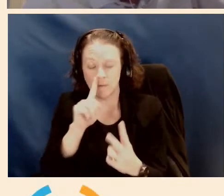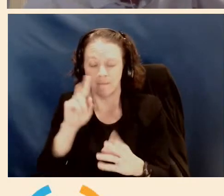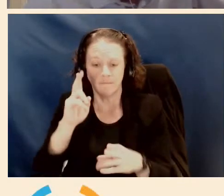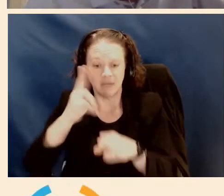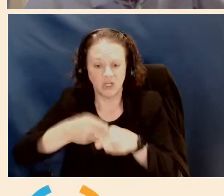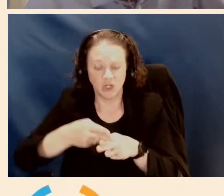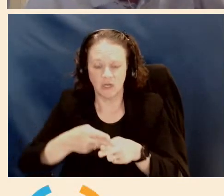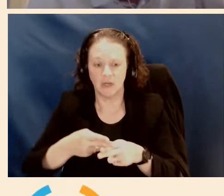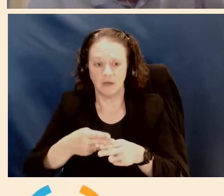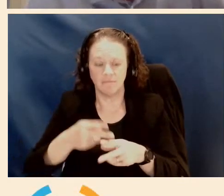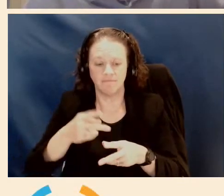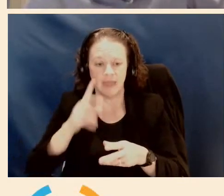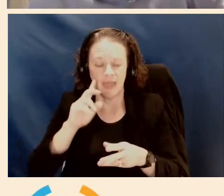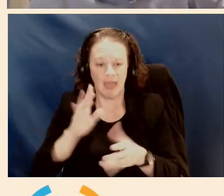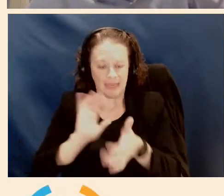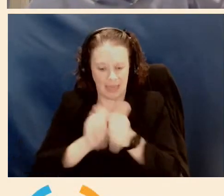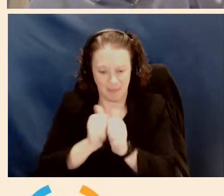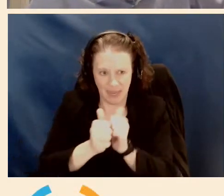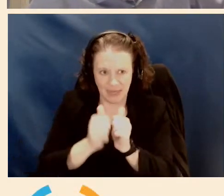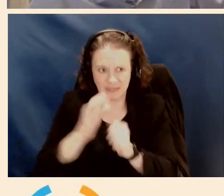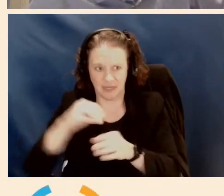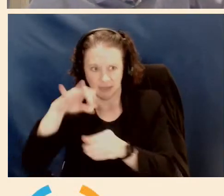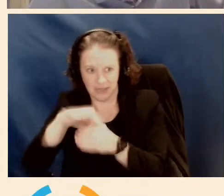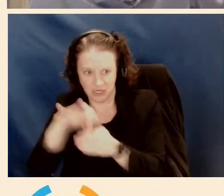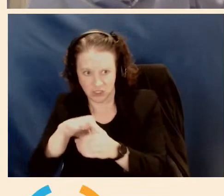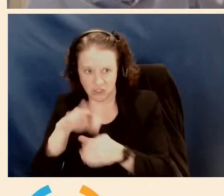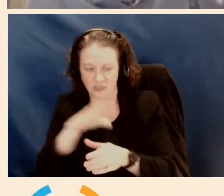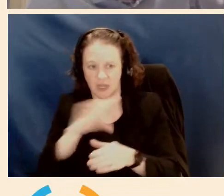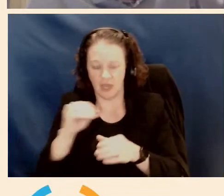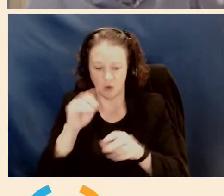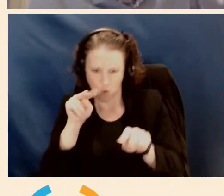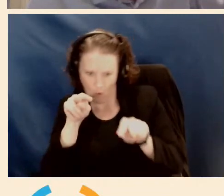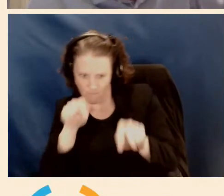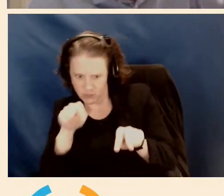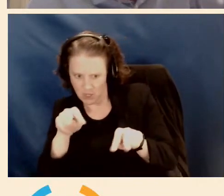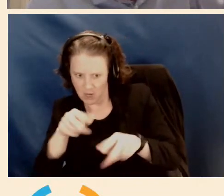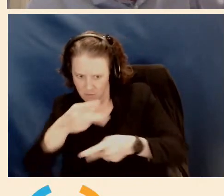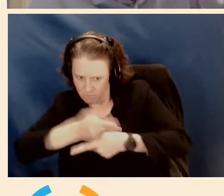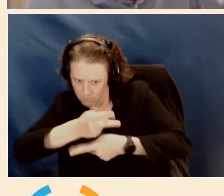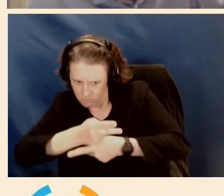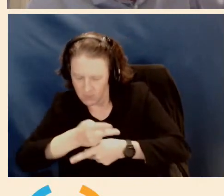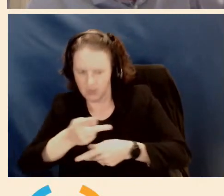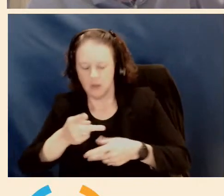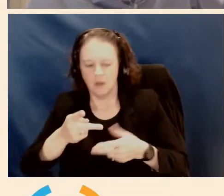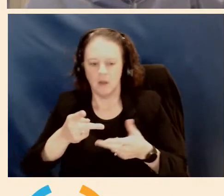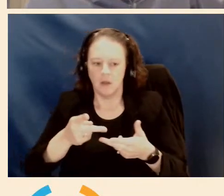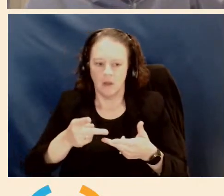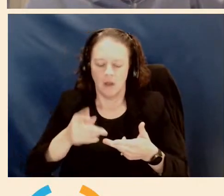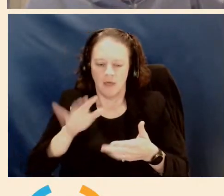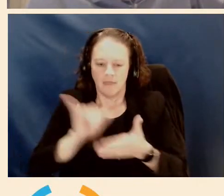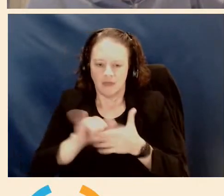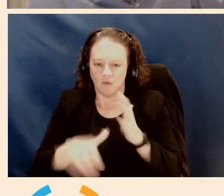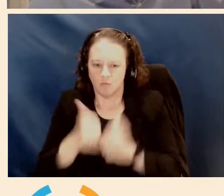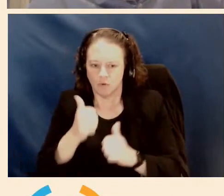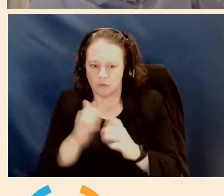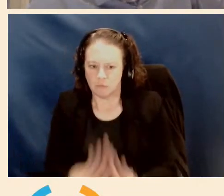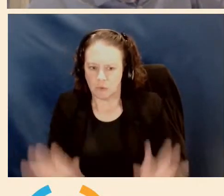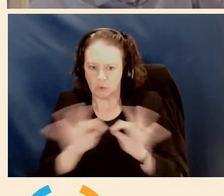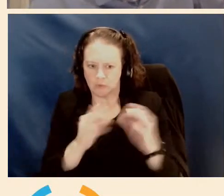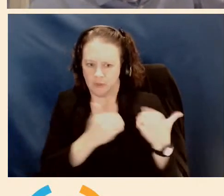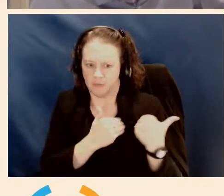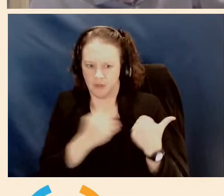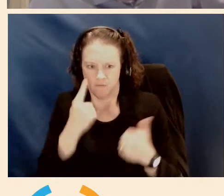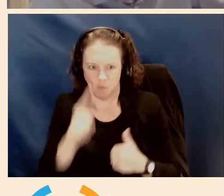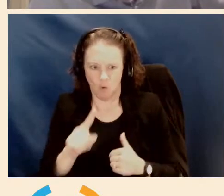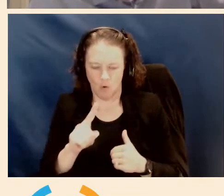and oversight of campaigns and elections is probably the most high-profile responsibility of the office that you're seeking. So let's start there.